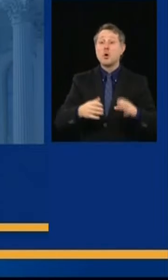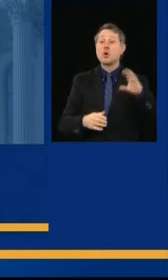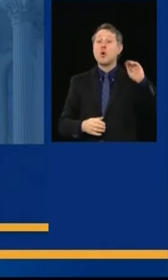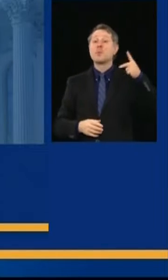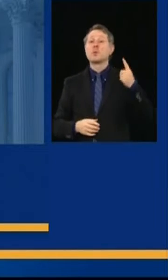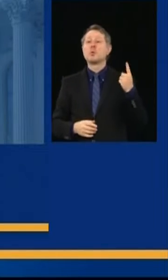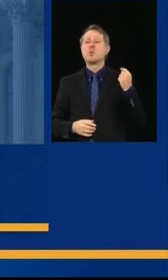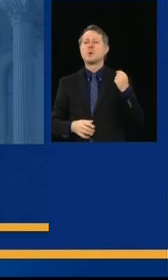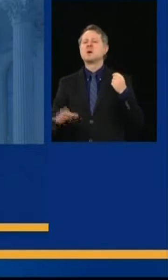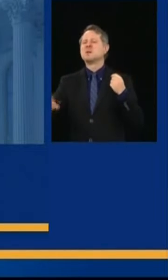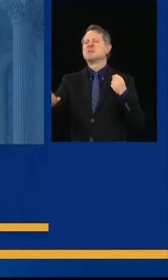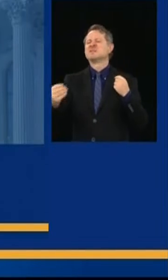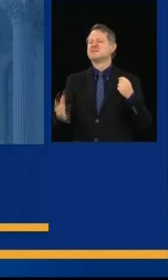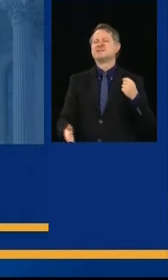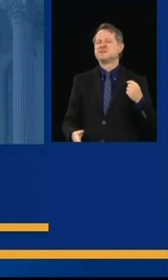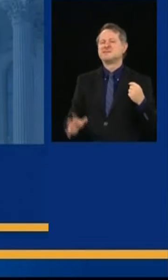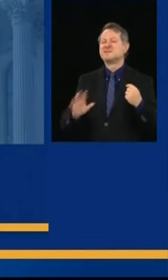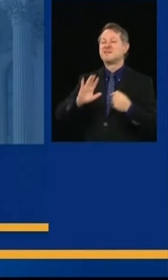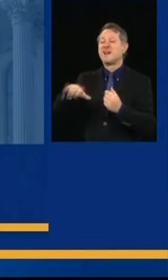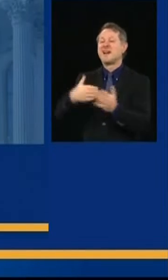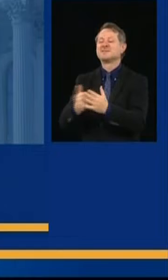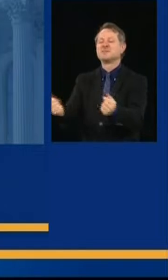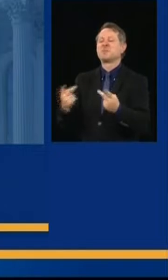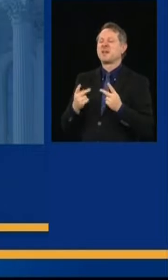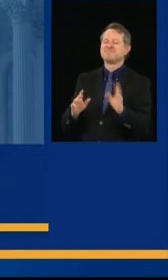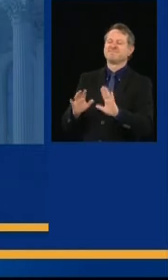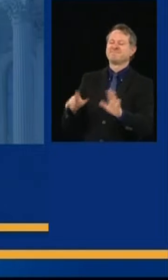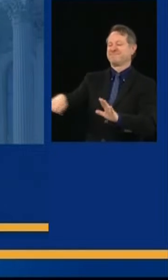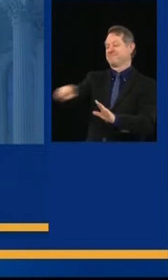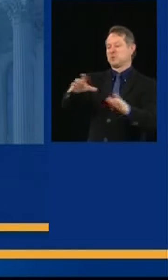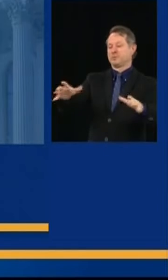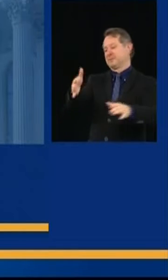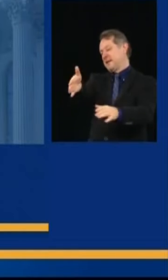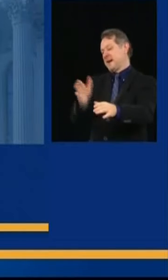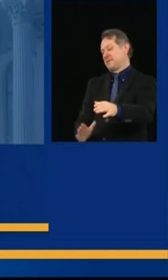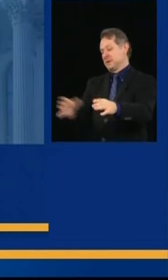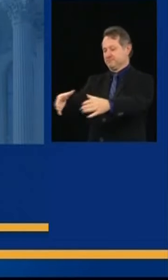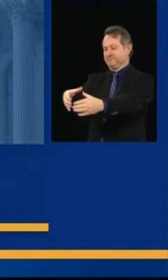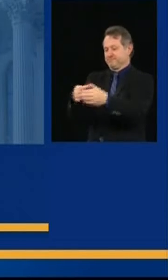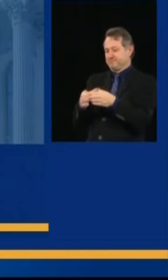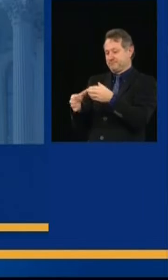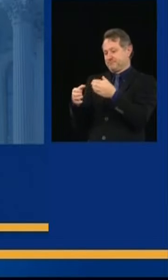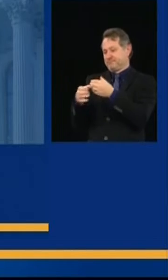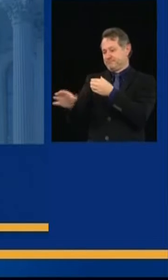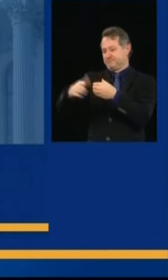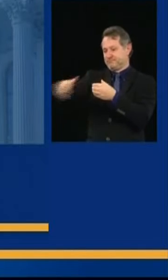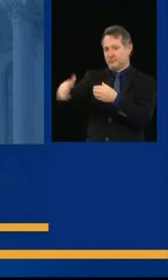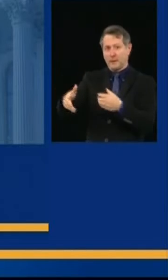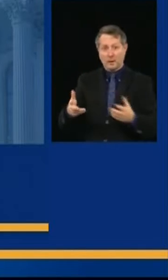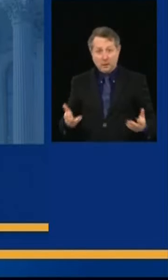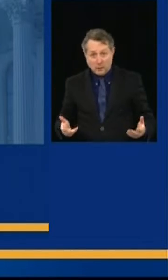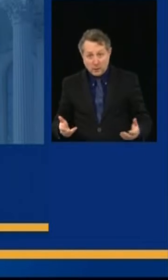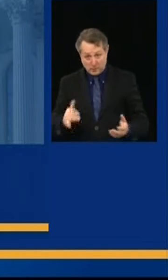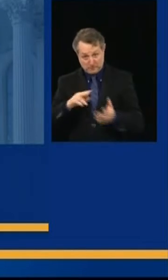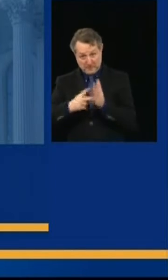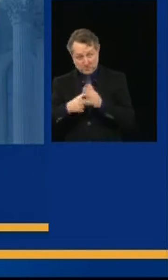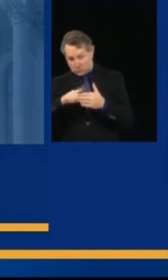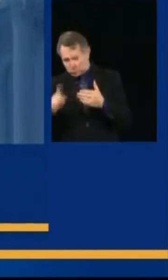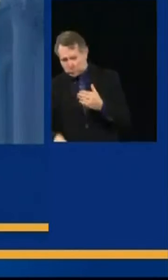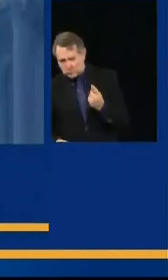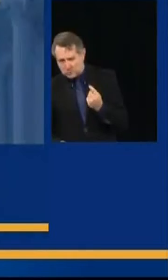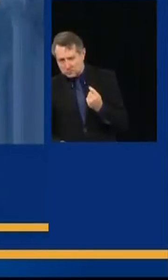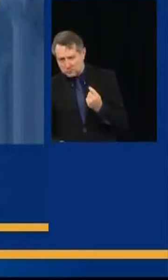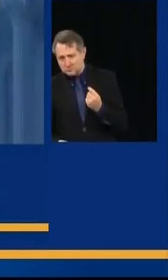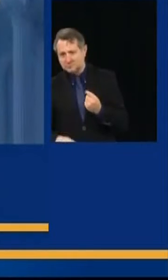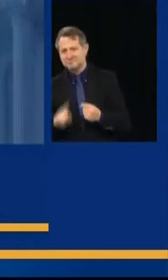employees back. We're going to reduce our number of employees. And you'll see layoffs for